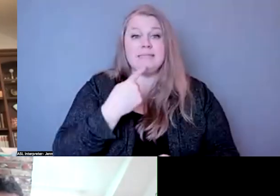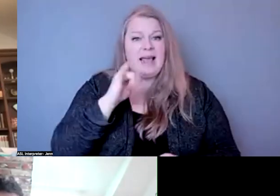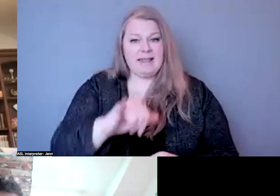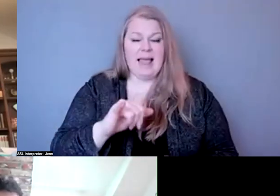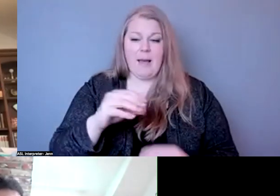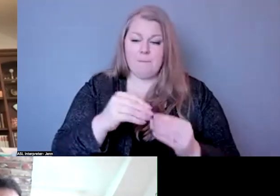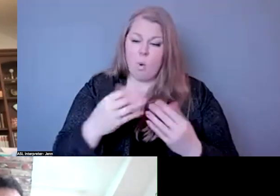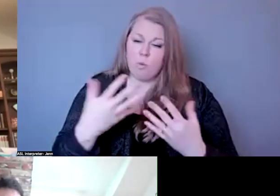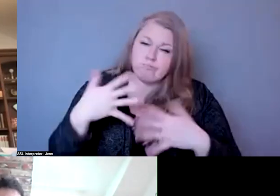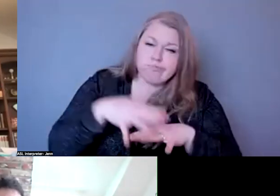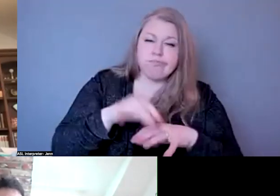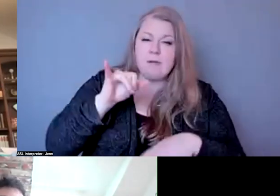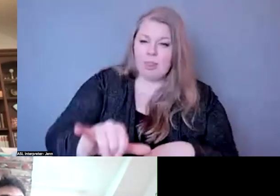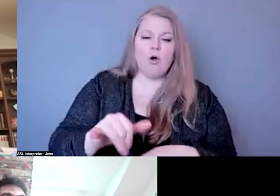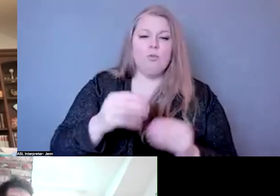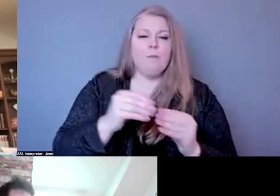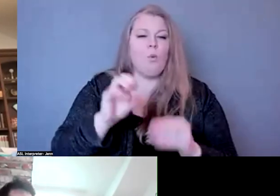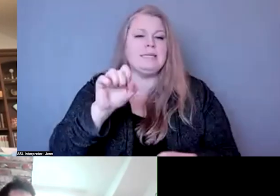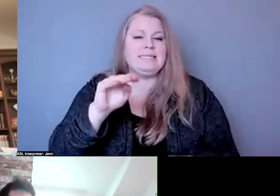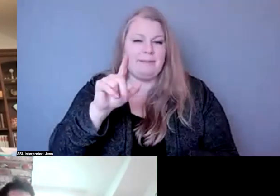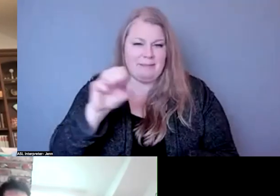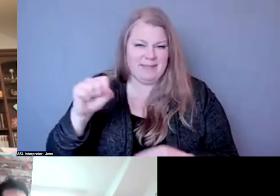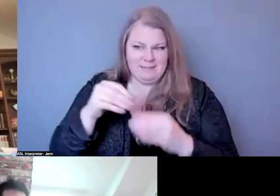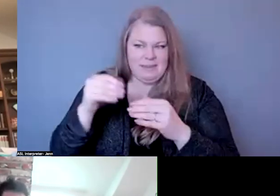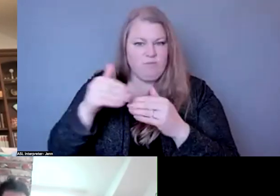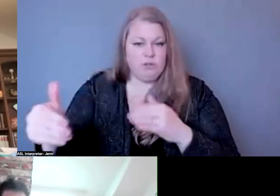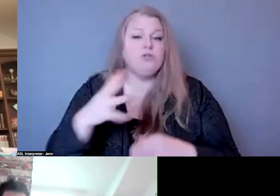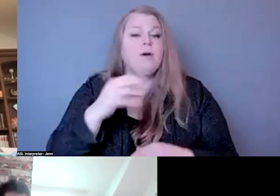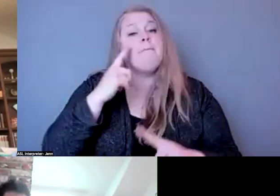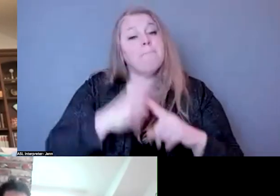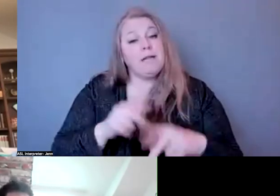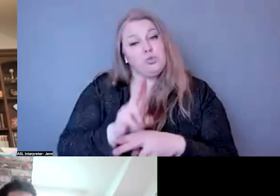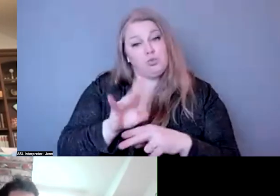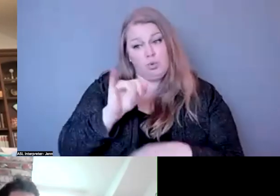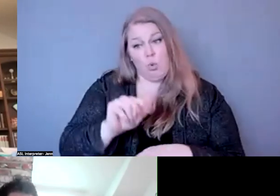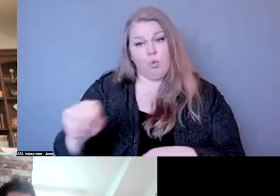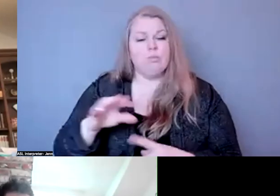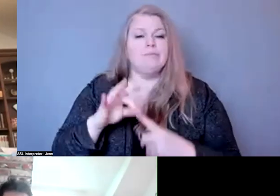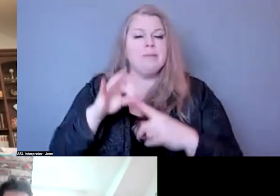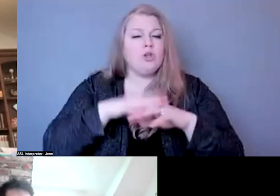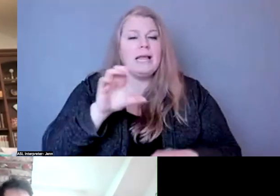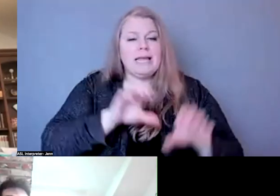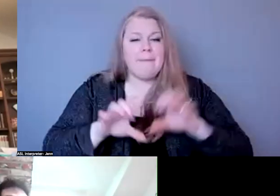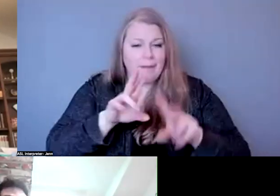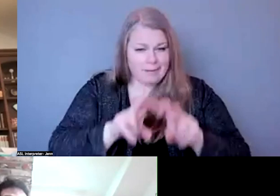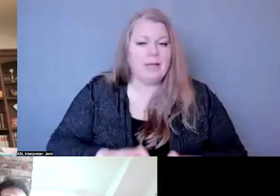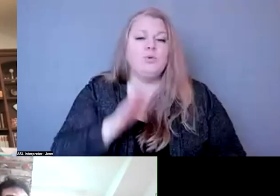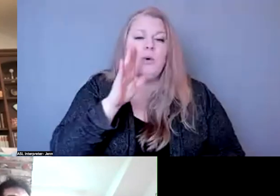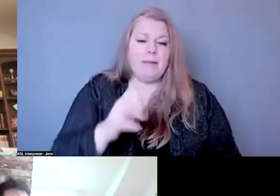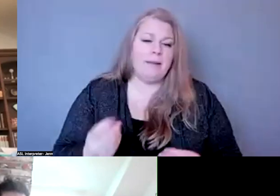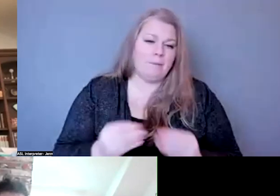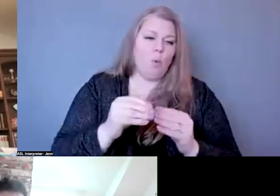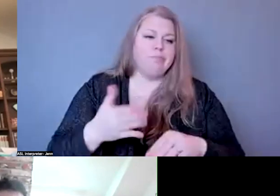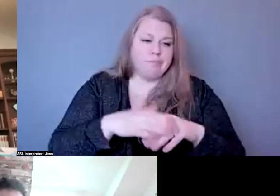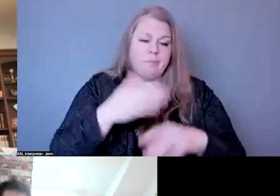of them will be more seamless, but also that the utility of them, especially on the chemical analysis, will be a little bit better. And